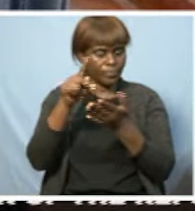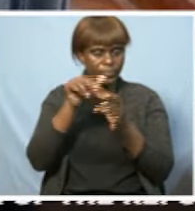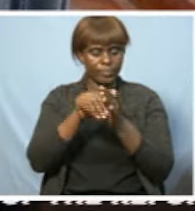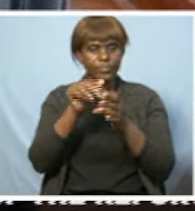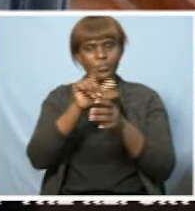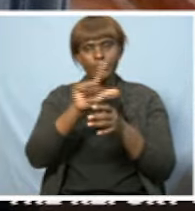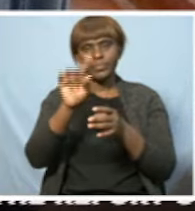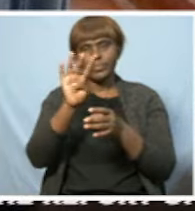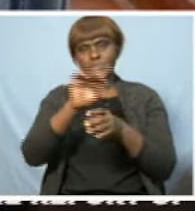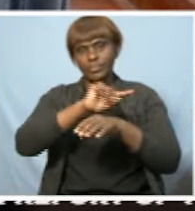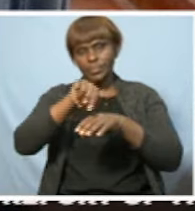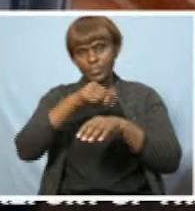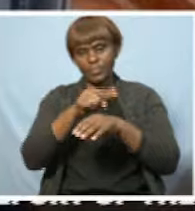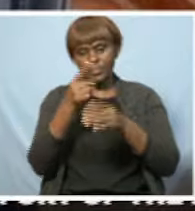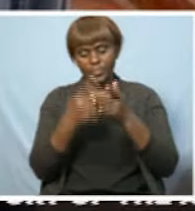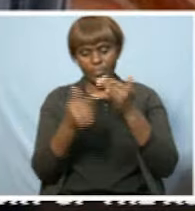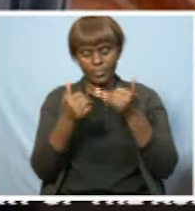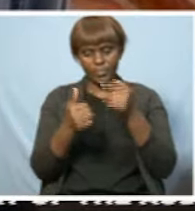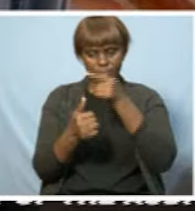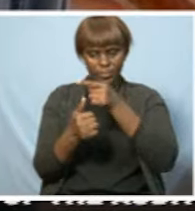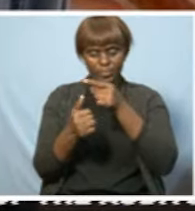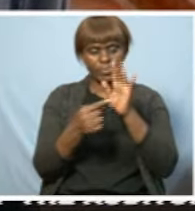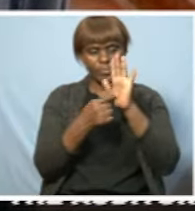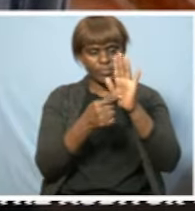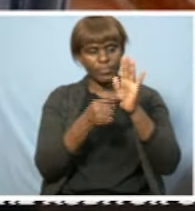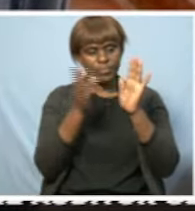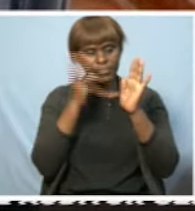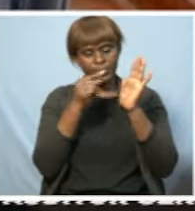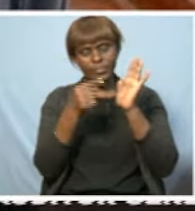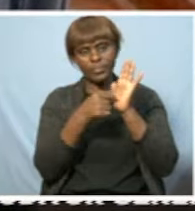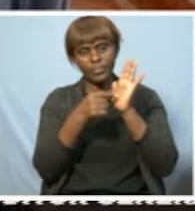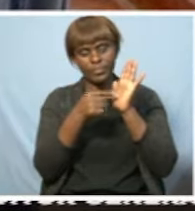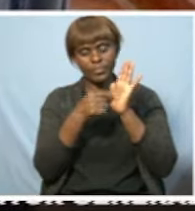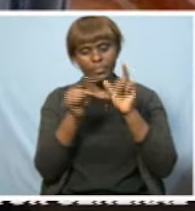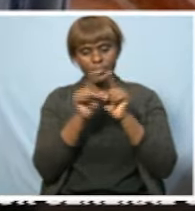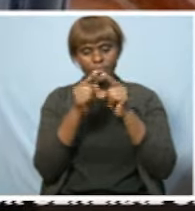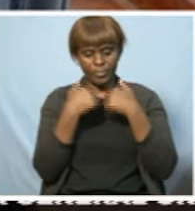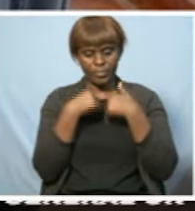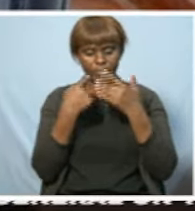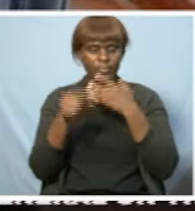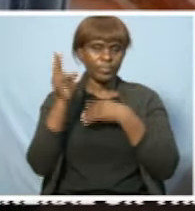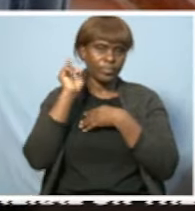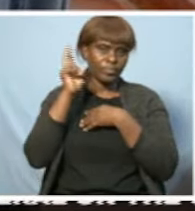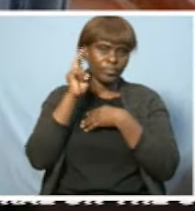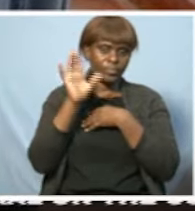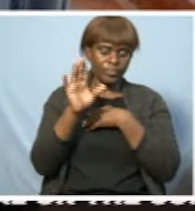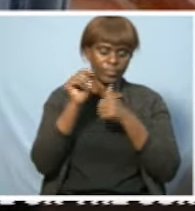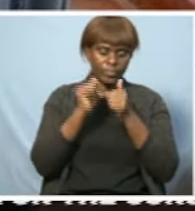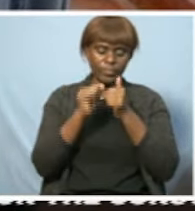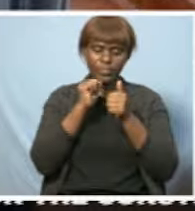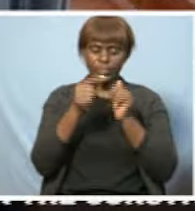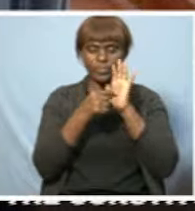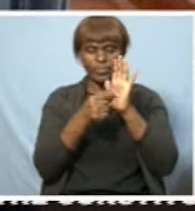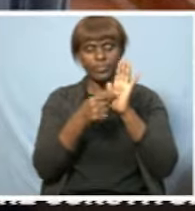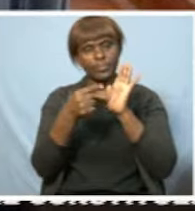hours. What is being reflected here is that it has a background which is not indicated